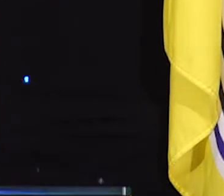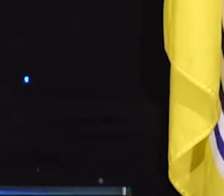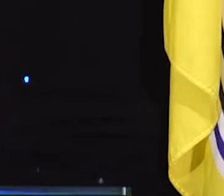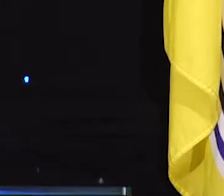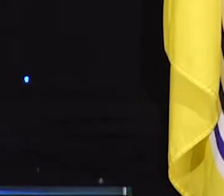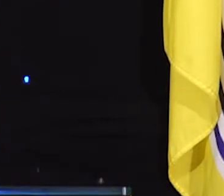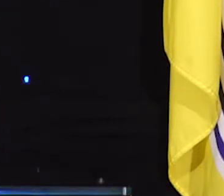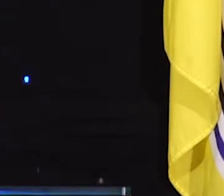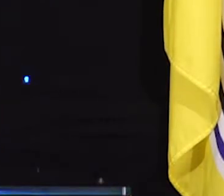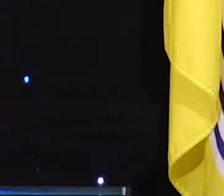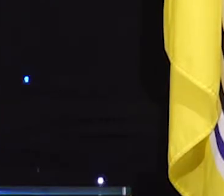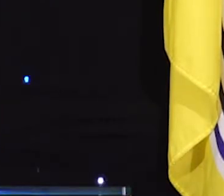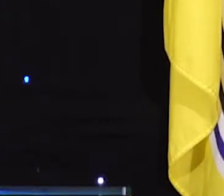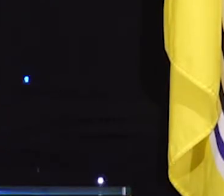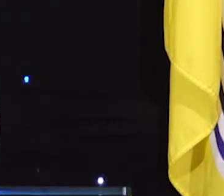life.